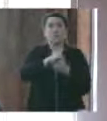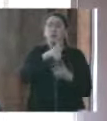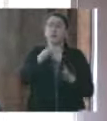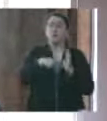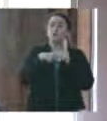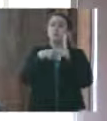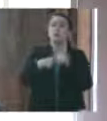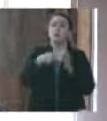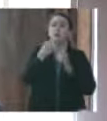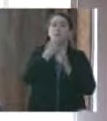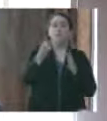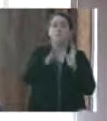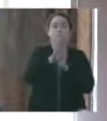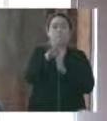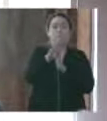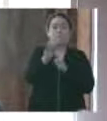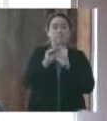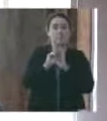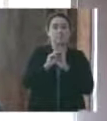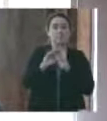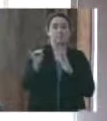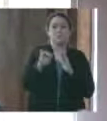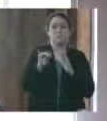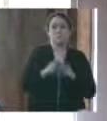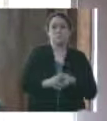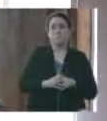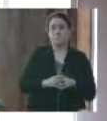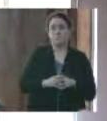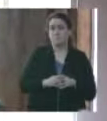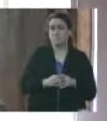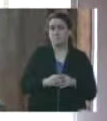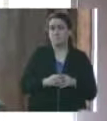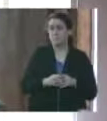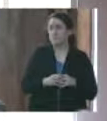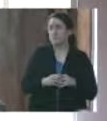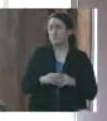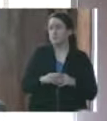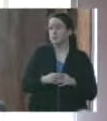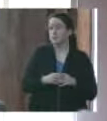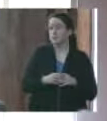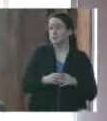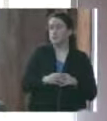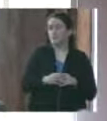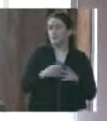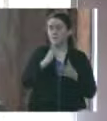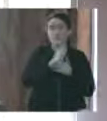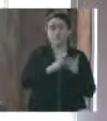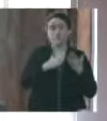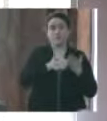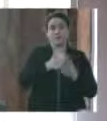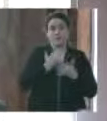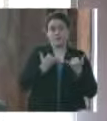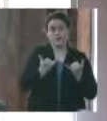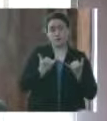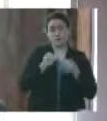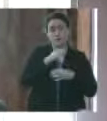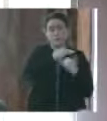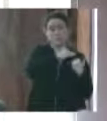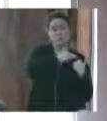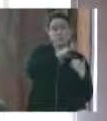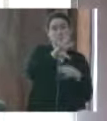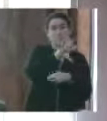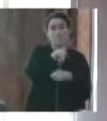models. My background and my current responsibilities include work for the bank, and I think it's fair to say that